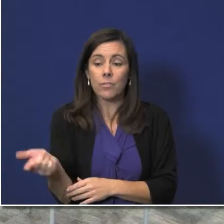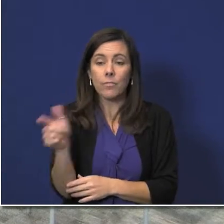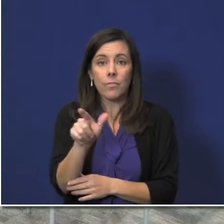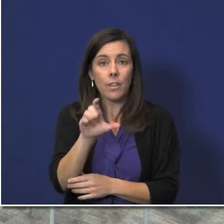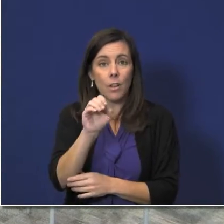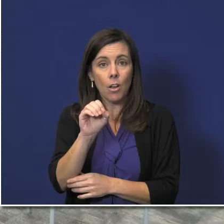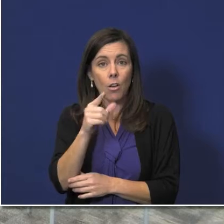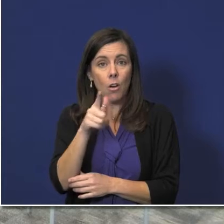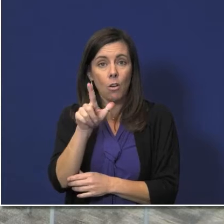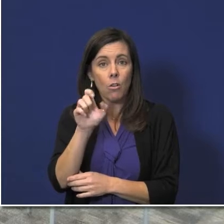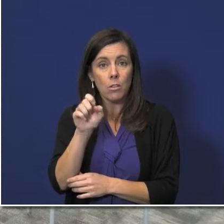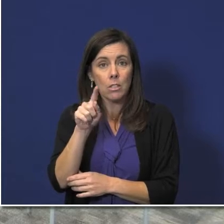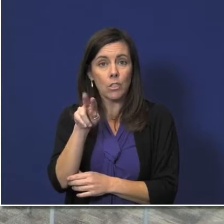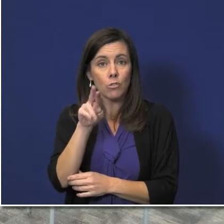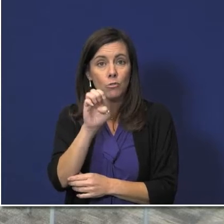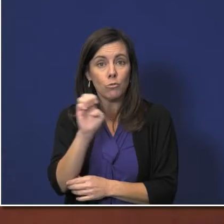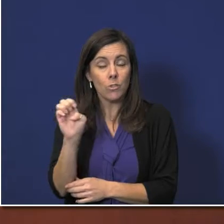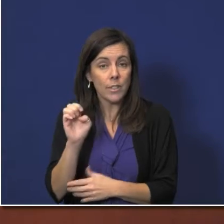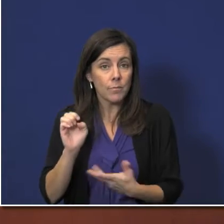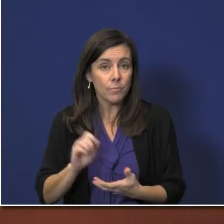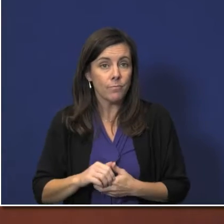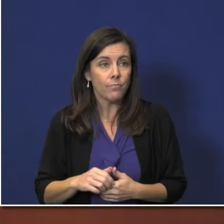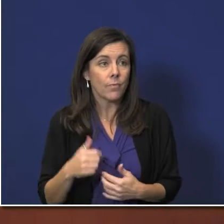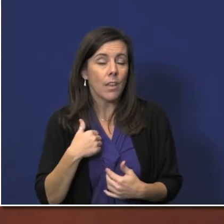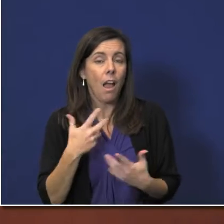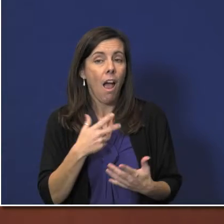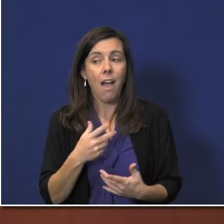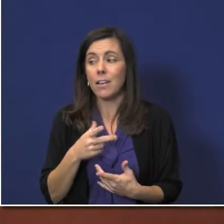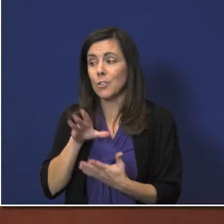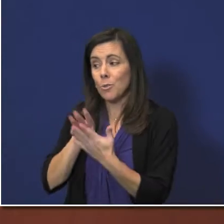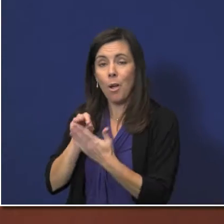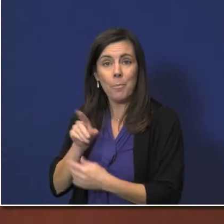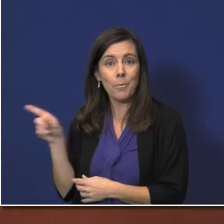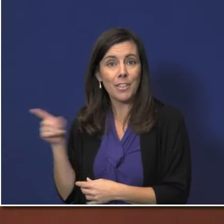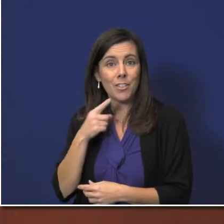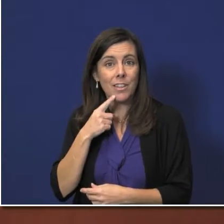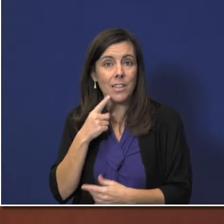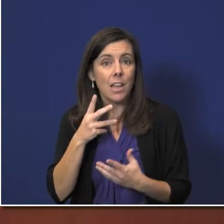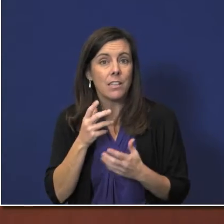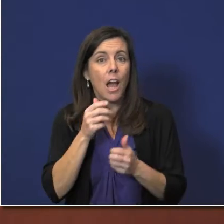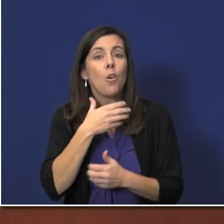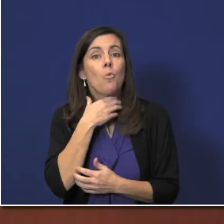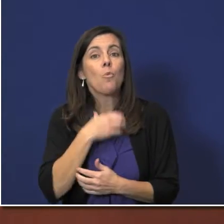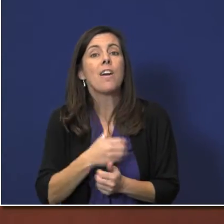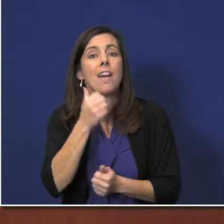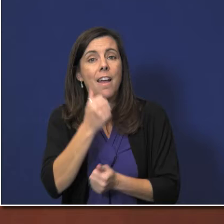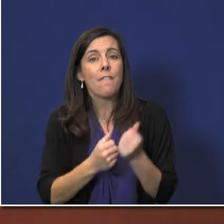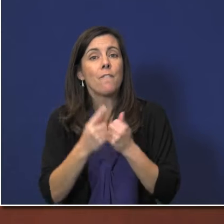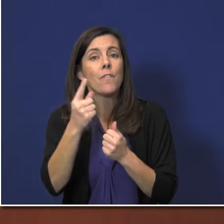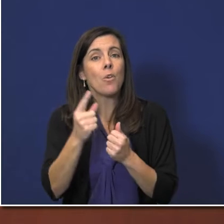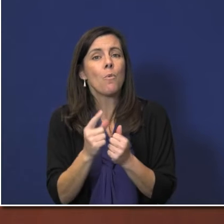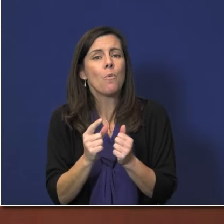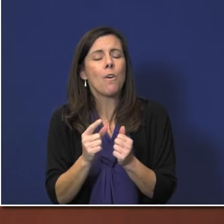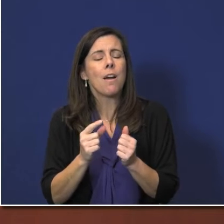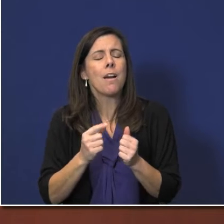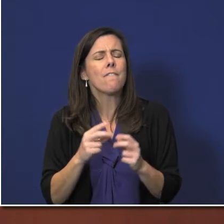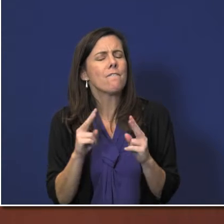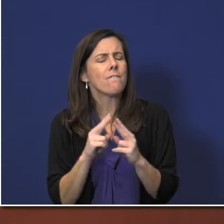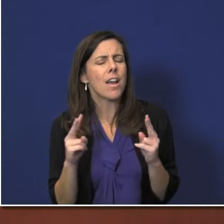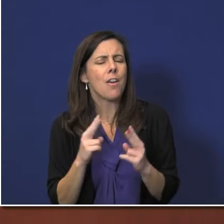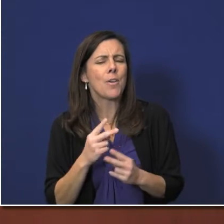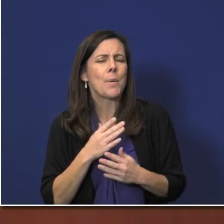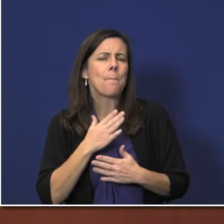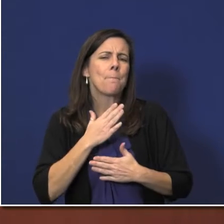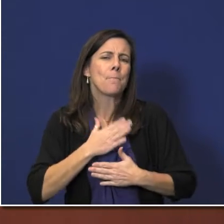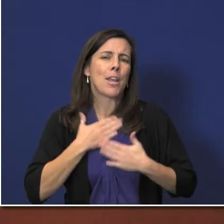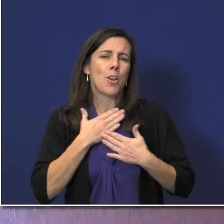anything? I just echo that and just wish to everyone a very Merry Christmas,